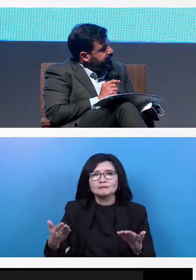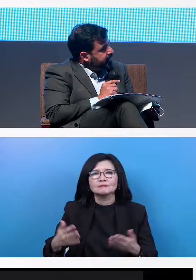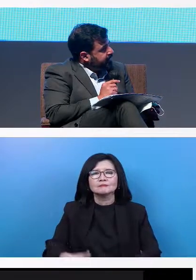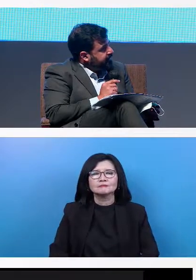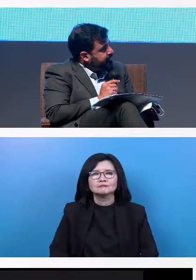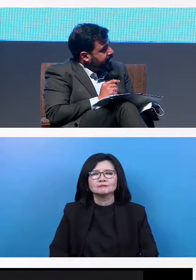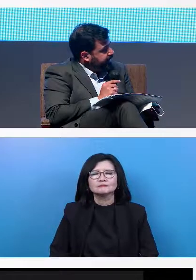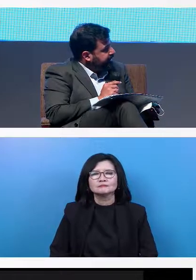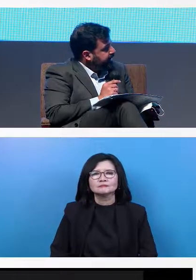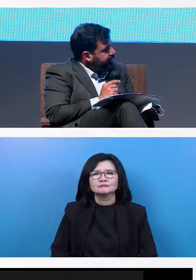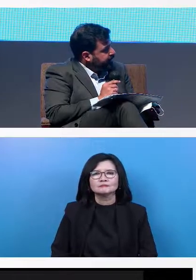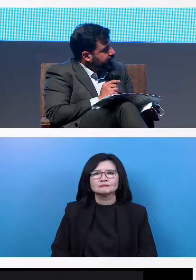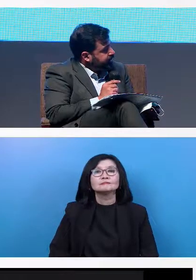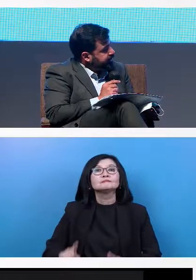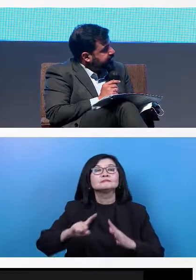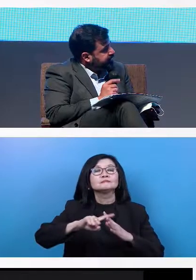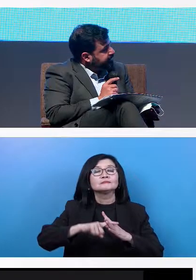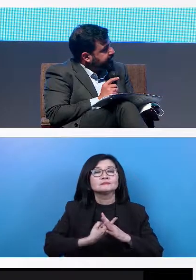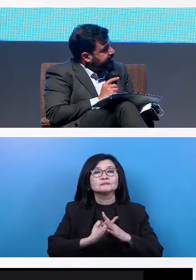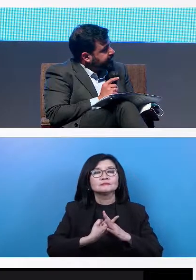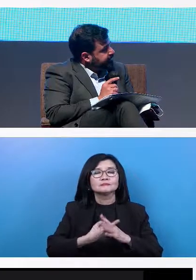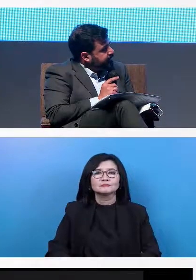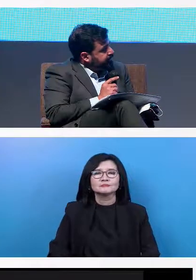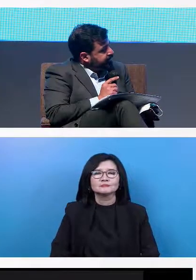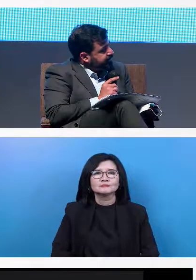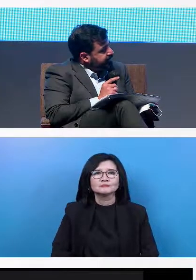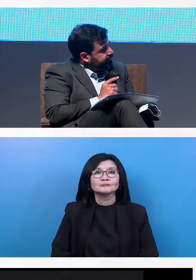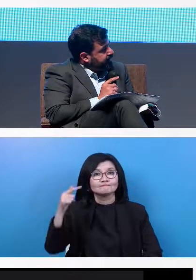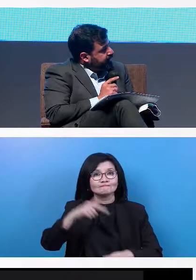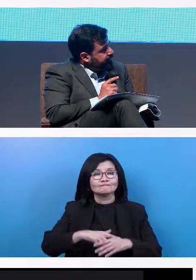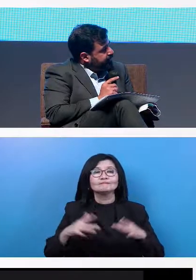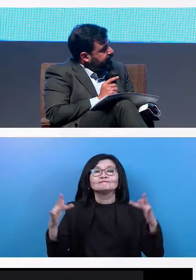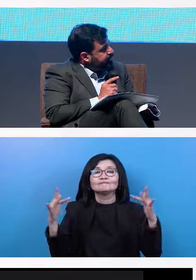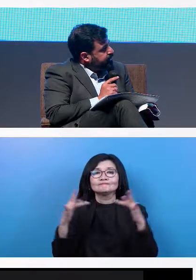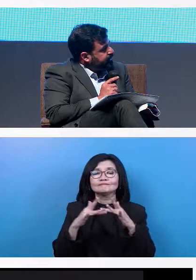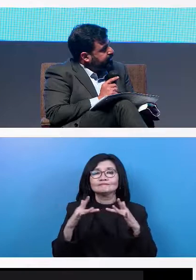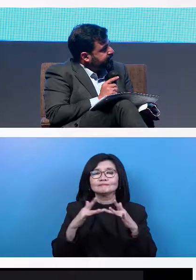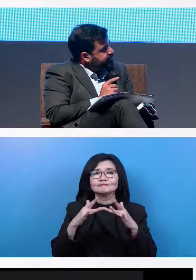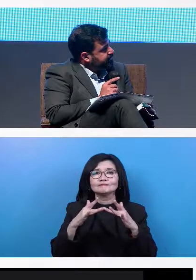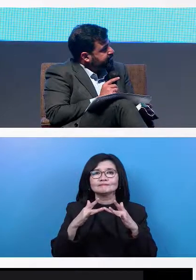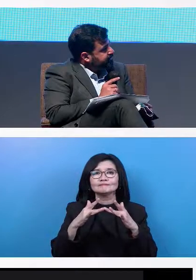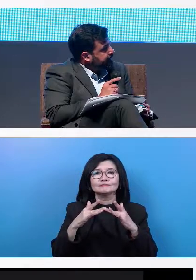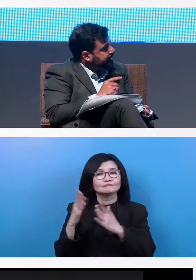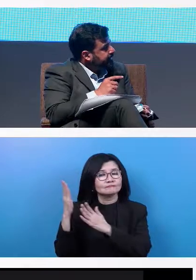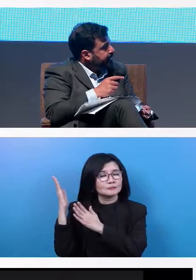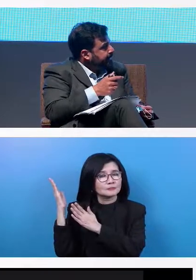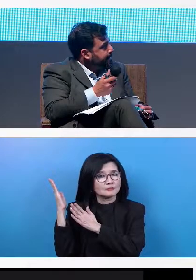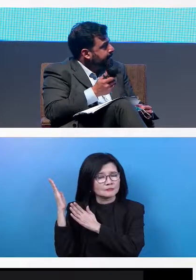Ranjit, as he's online, and then come to you, Ajay. Ranjit, the floor is yours.